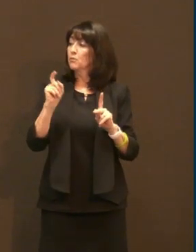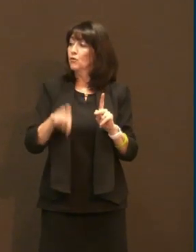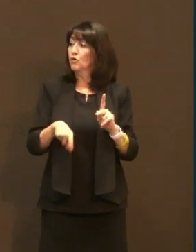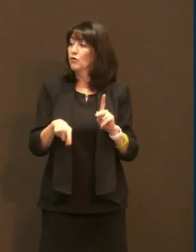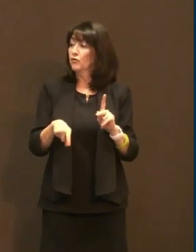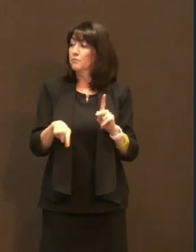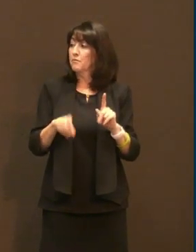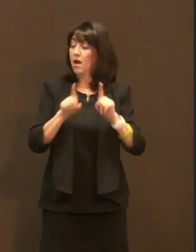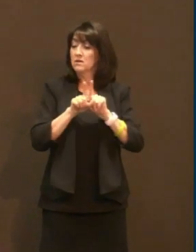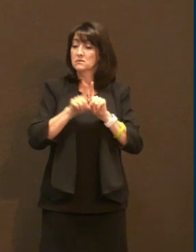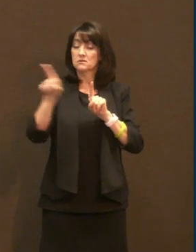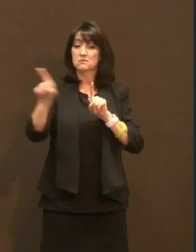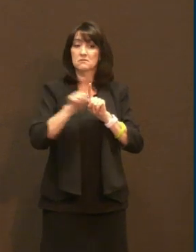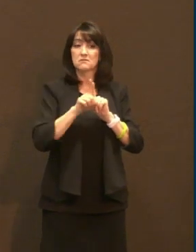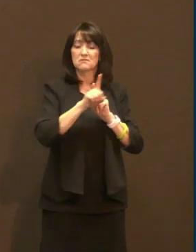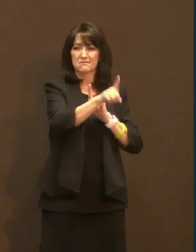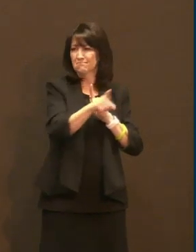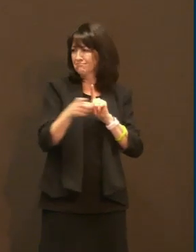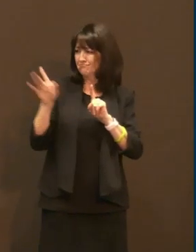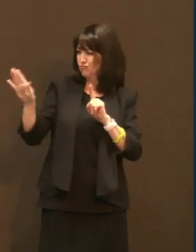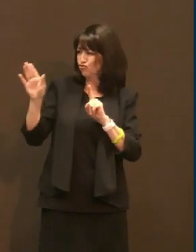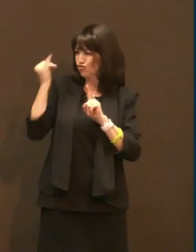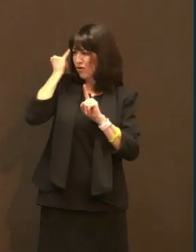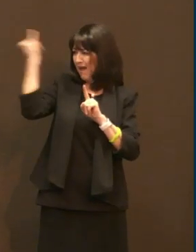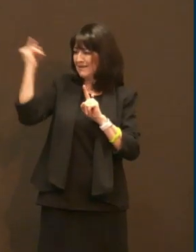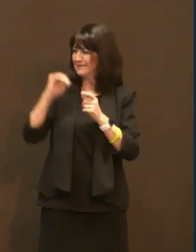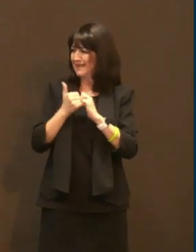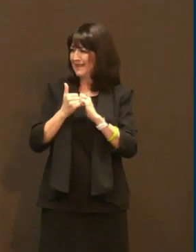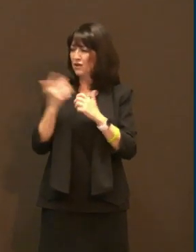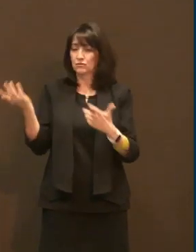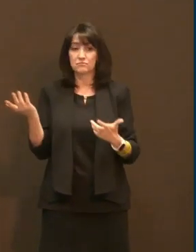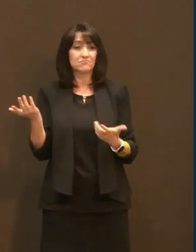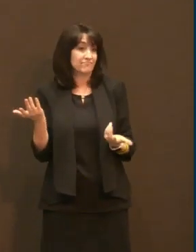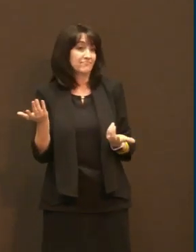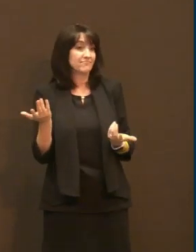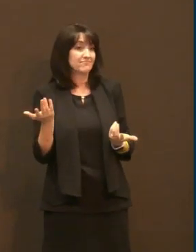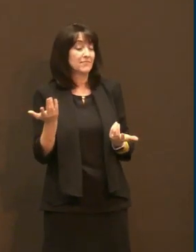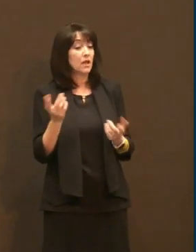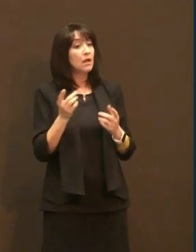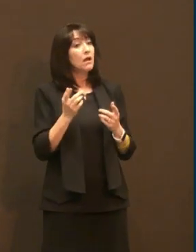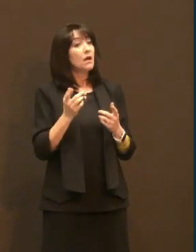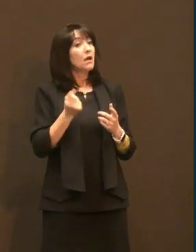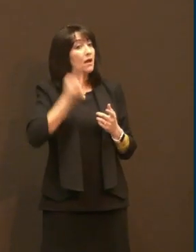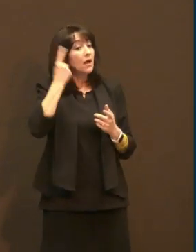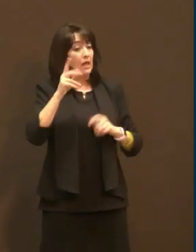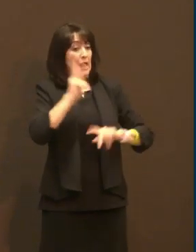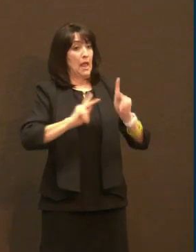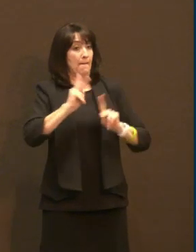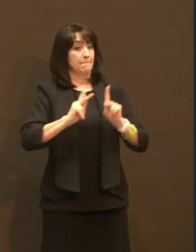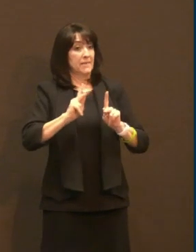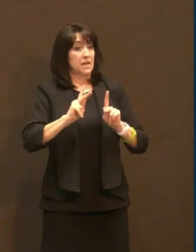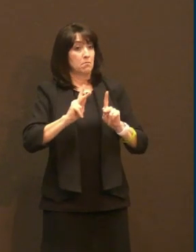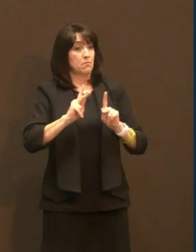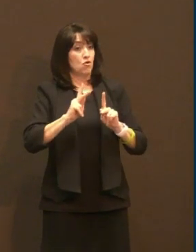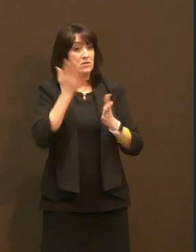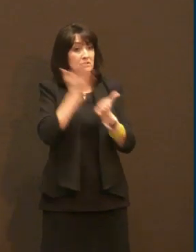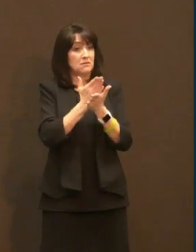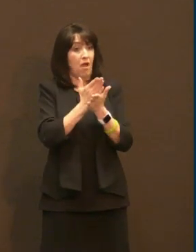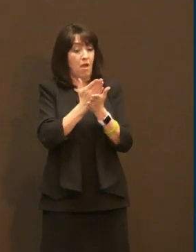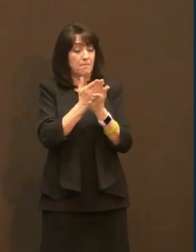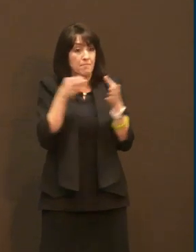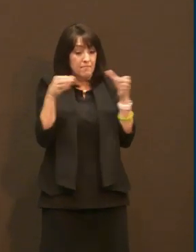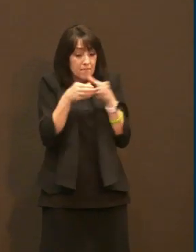mean, social distancing works. That's why we're doing it. And at a time when there is no